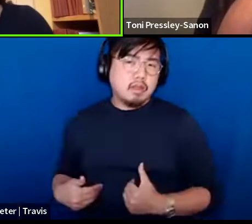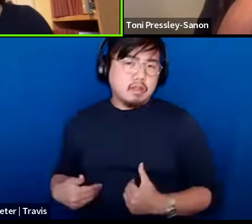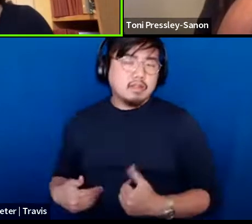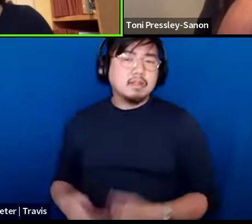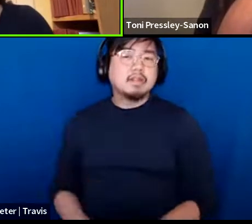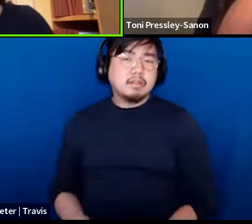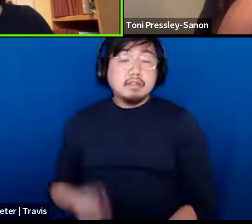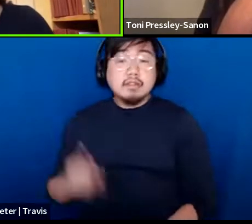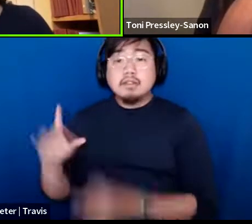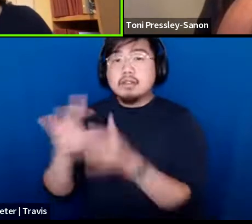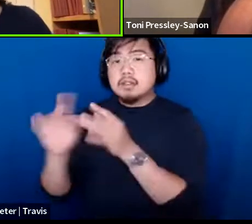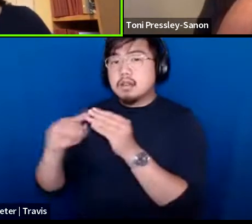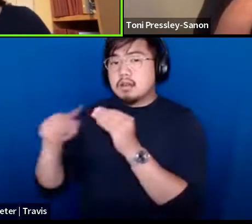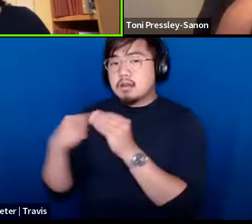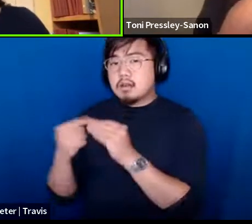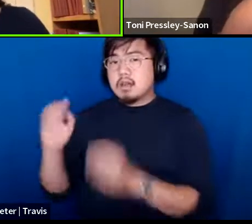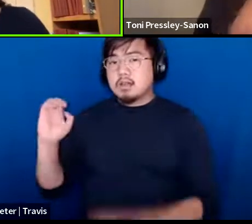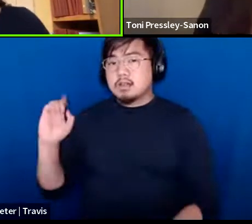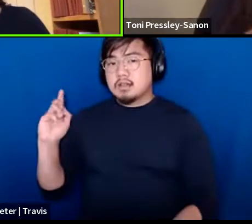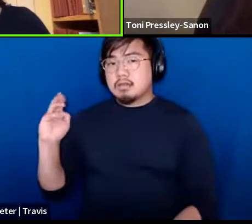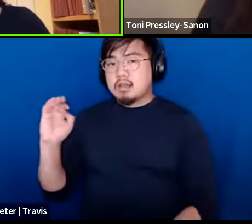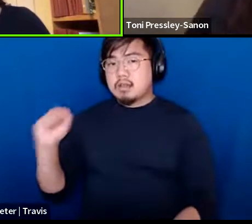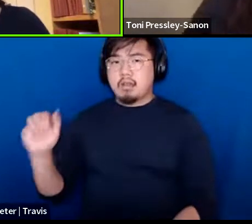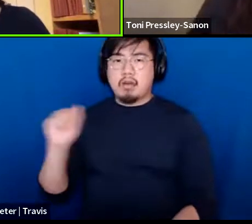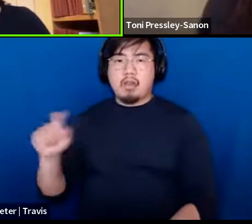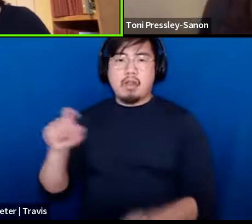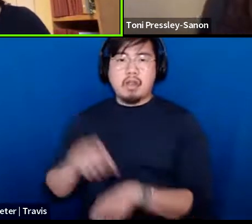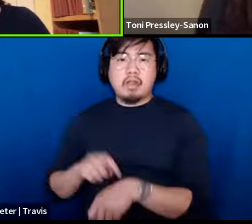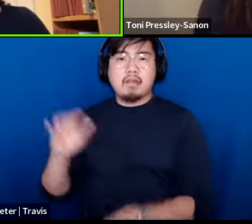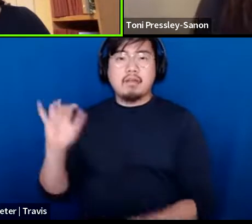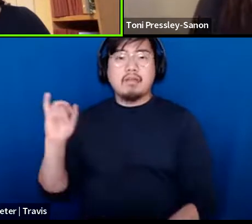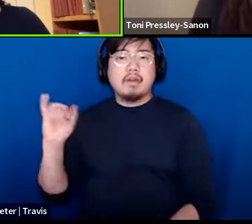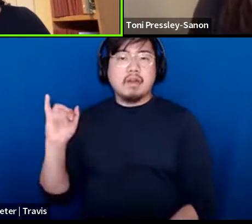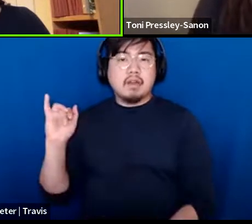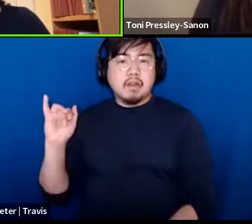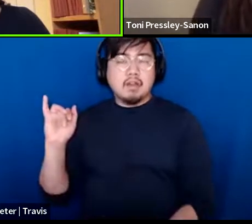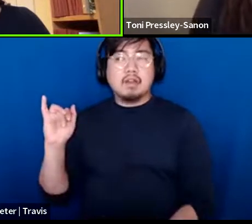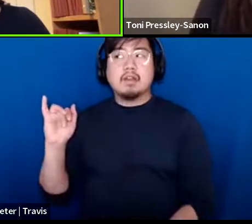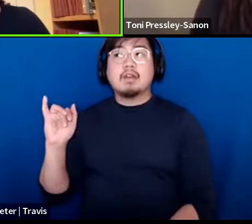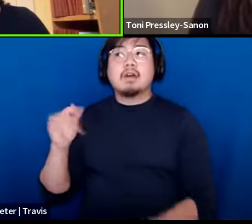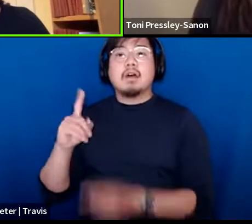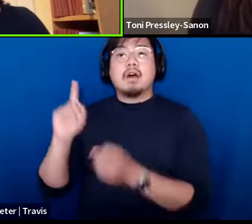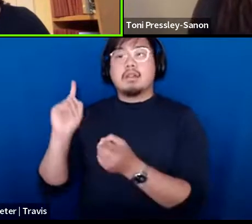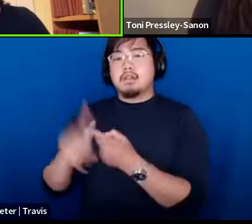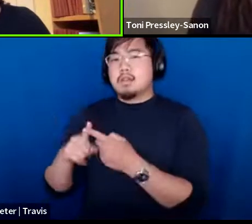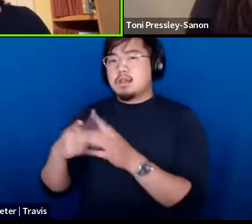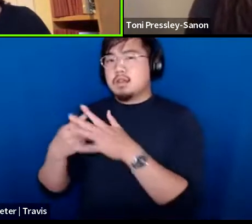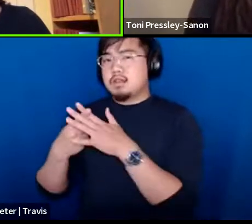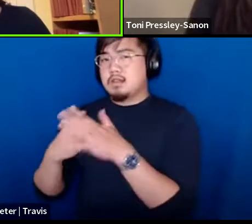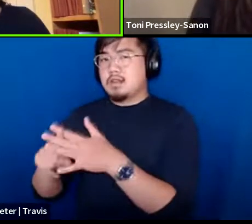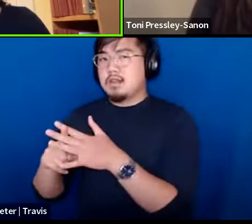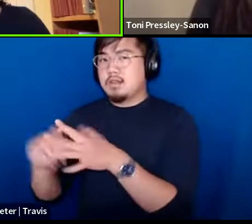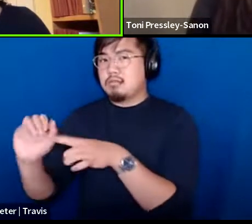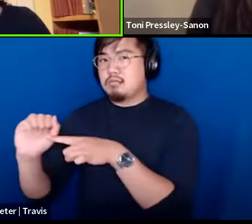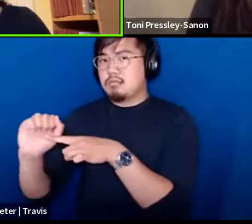And she talks about the elements all the time. And until I was really trying to practice, I didn't really get it. Yeah. So I would